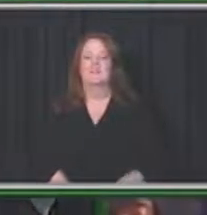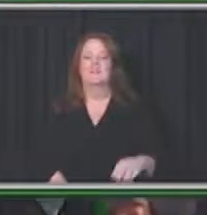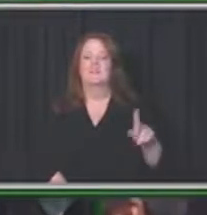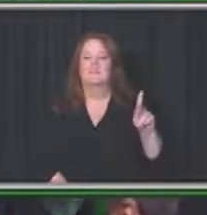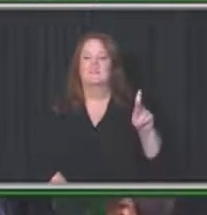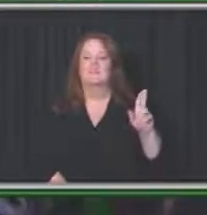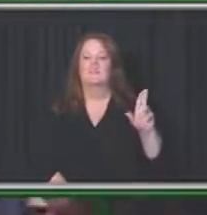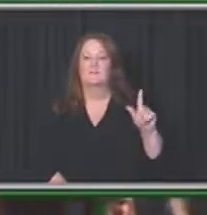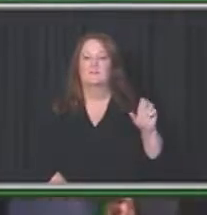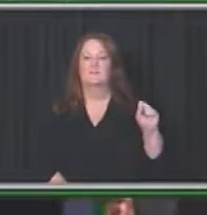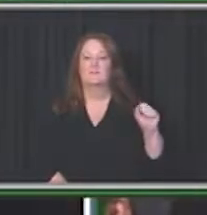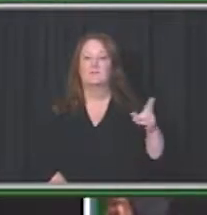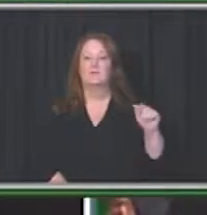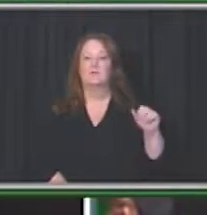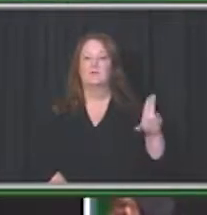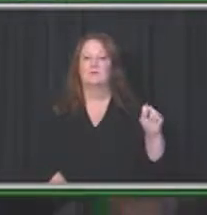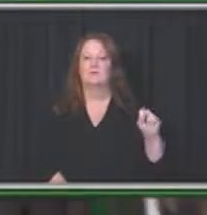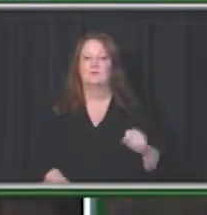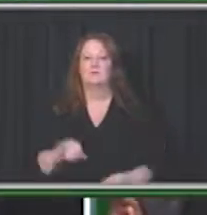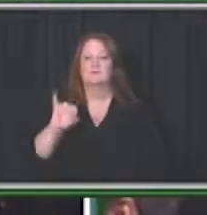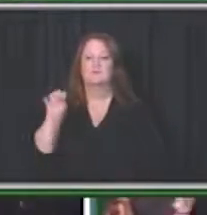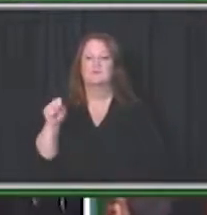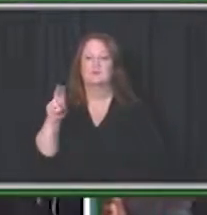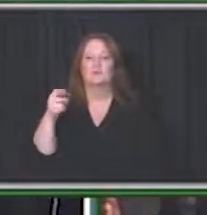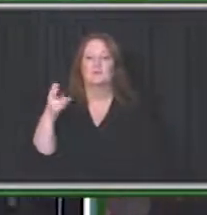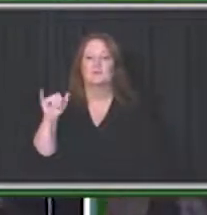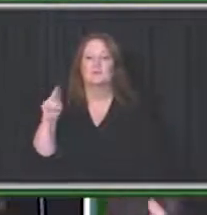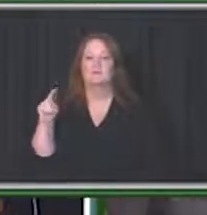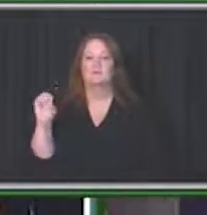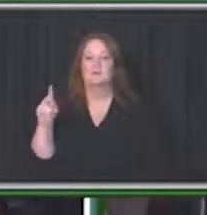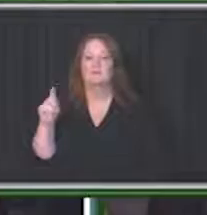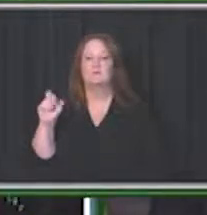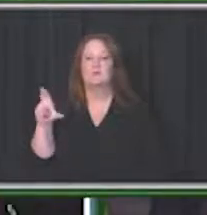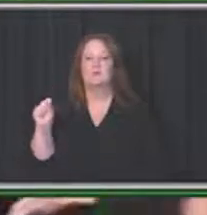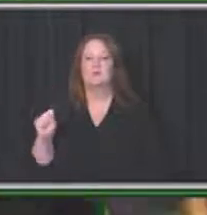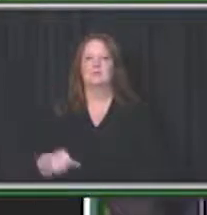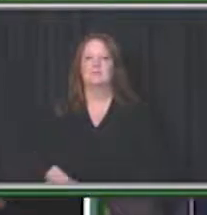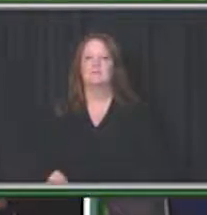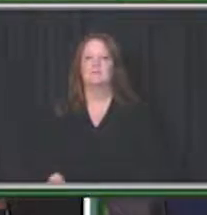Carlicia Quarles. Josephine Torres.